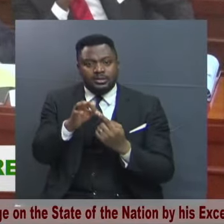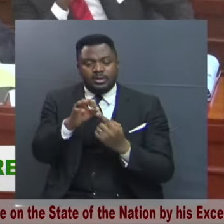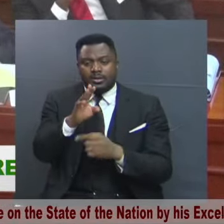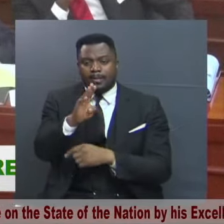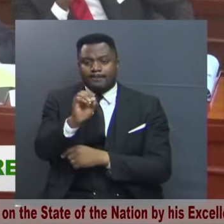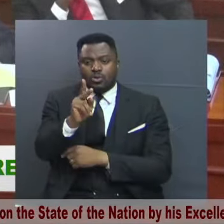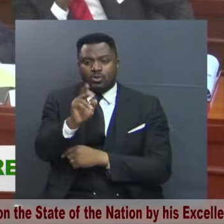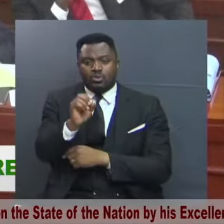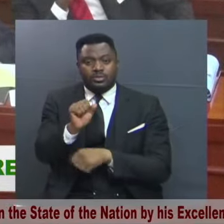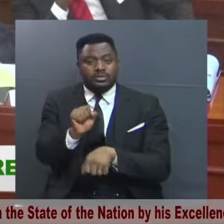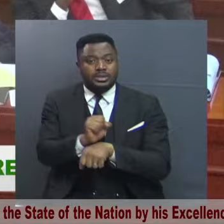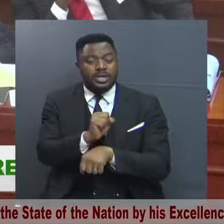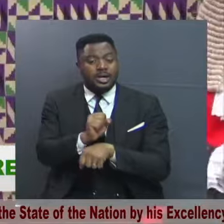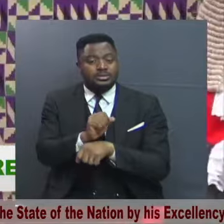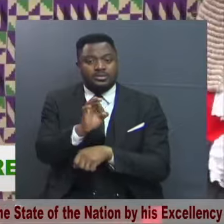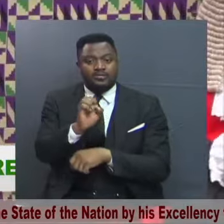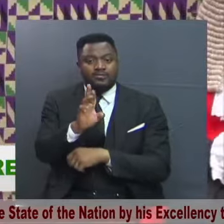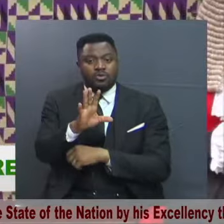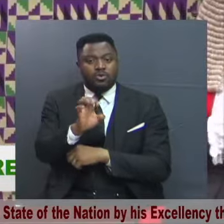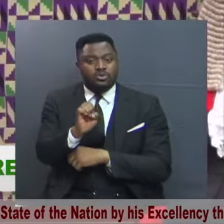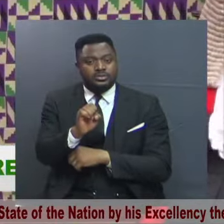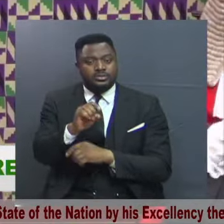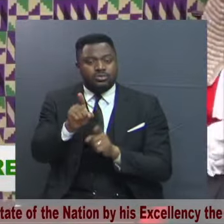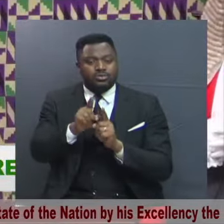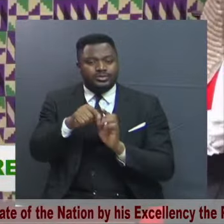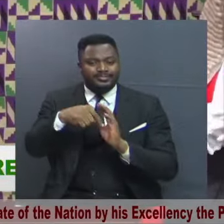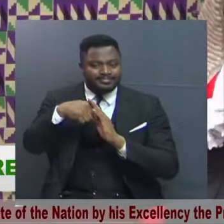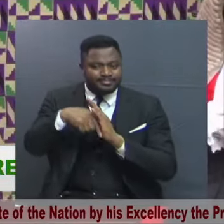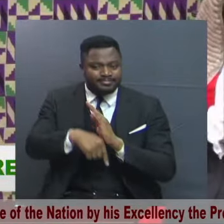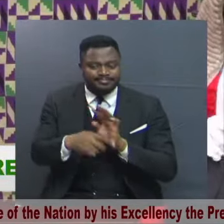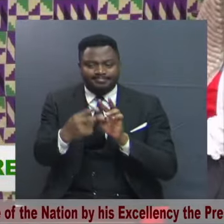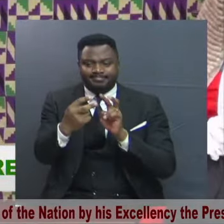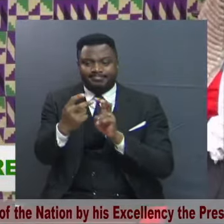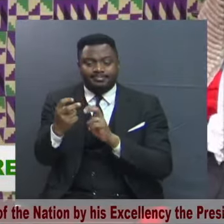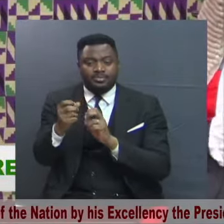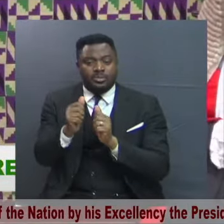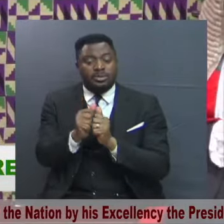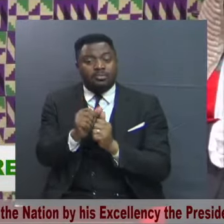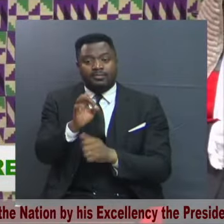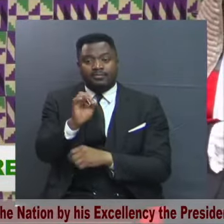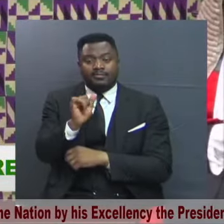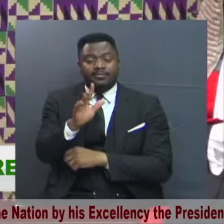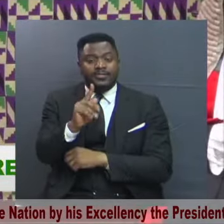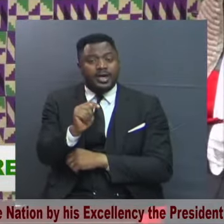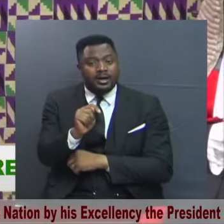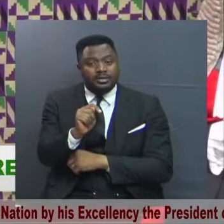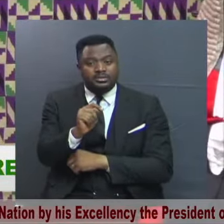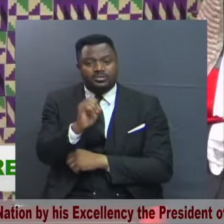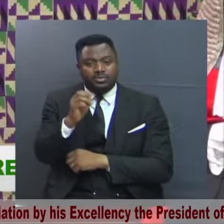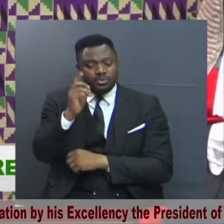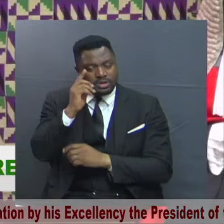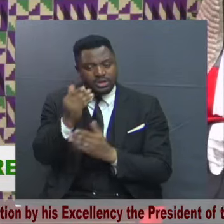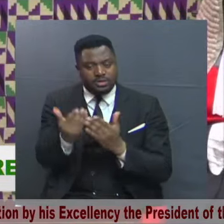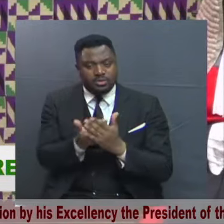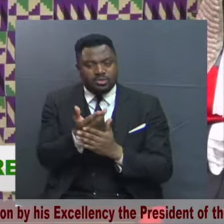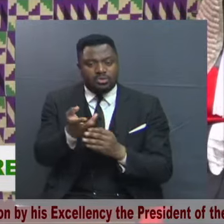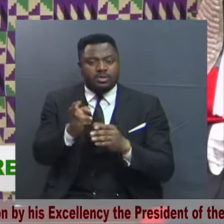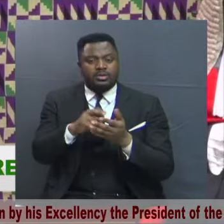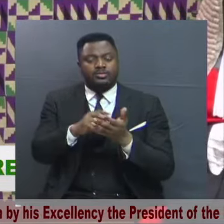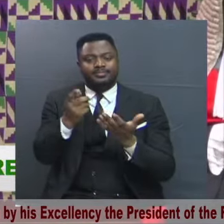task force and the intensification of engagements with the factions for the resolution of the